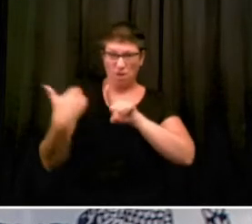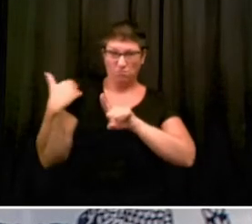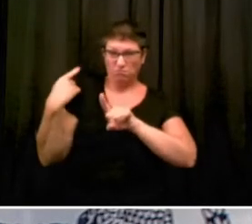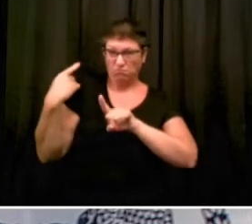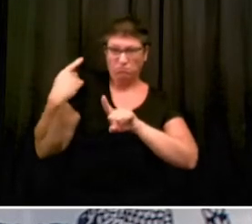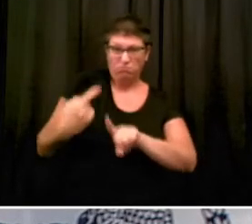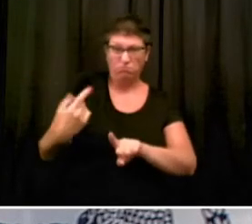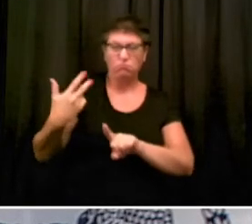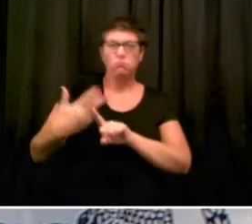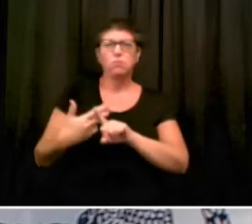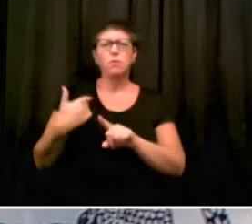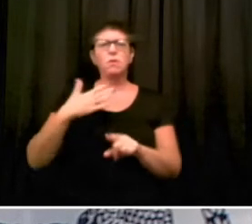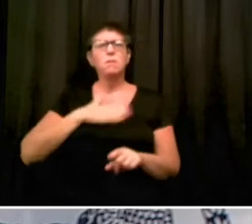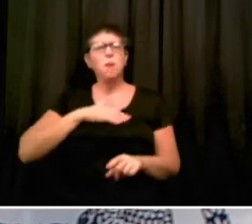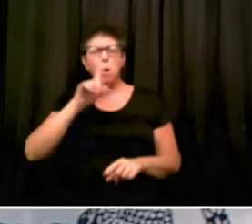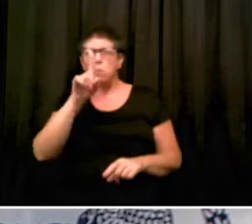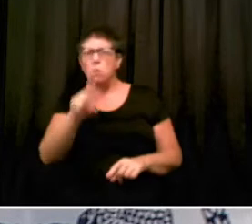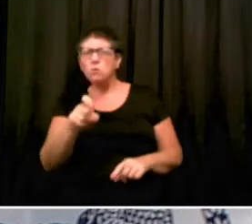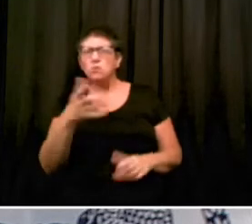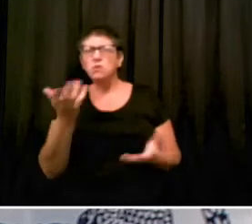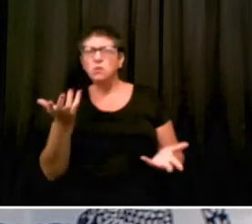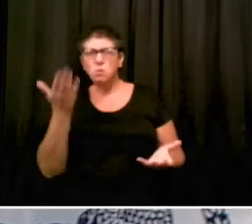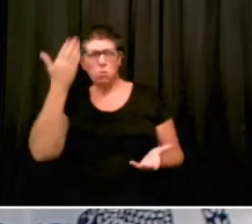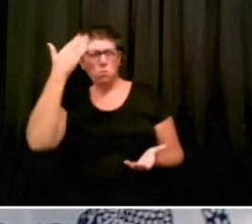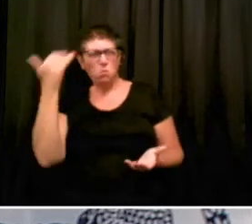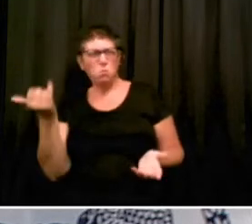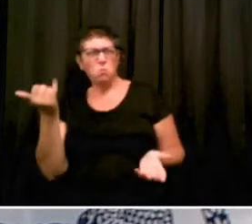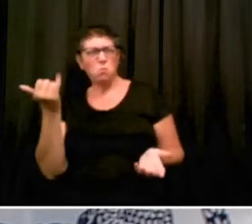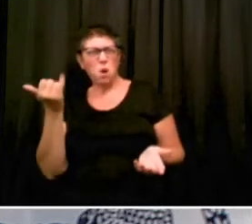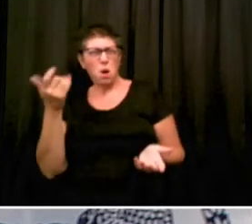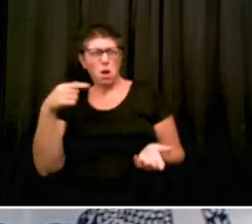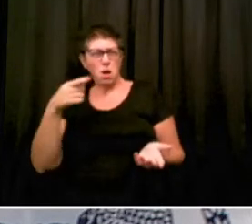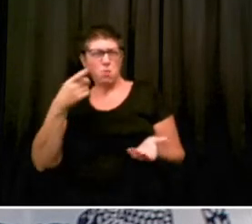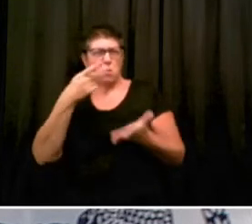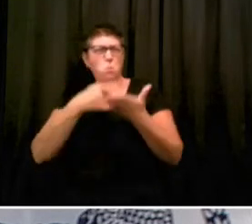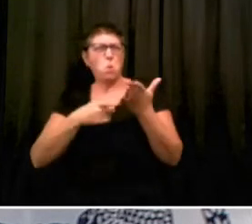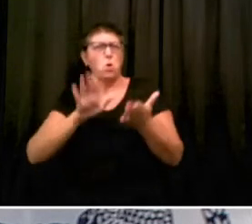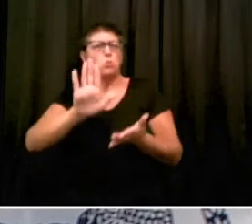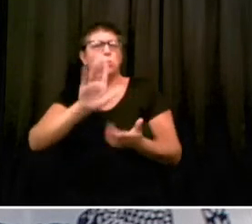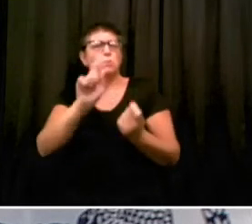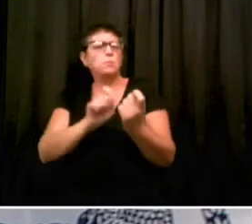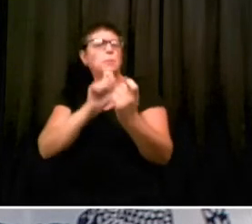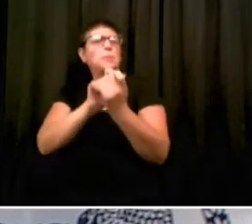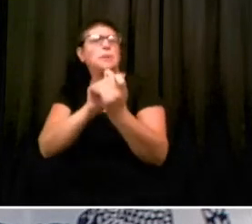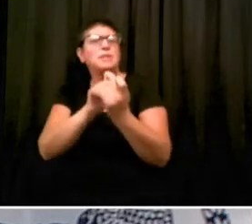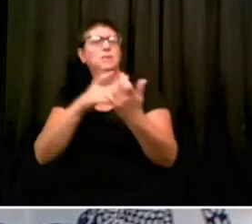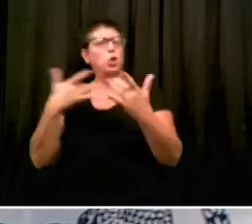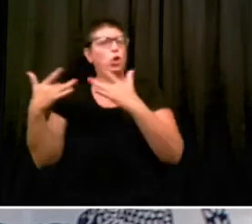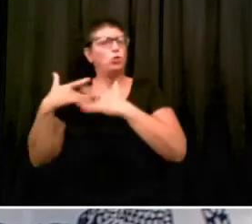the specific security concern that's driving this response? And why is limiting